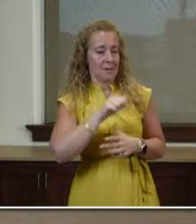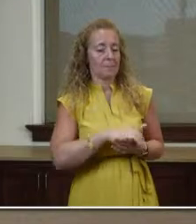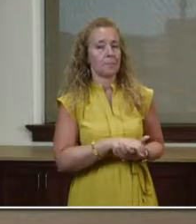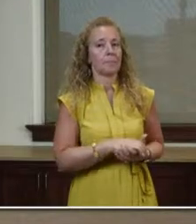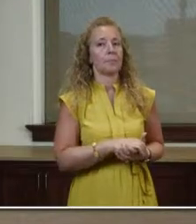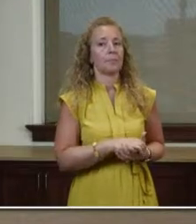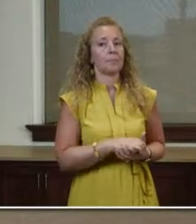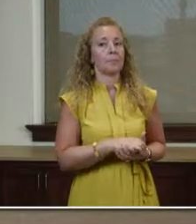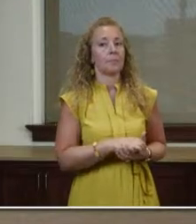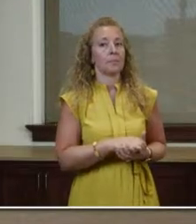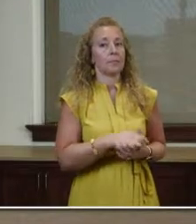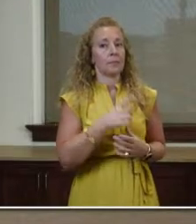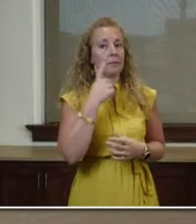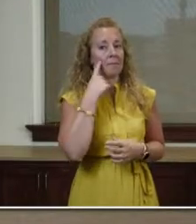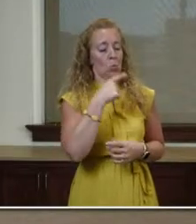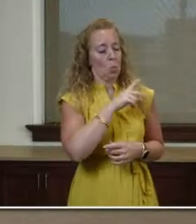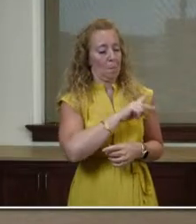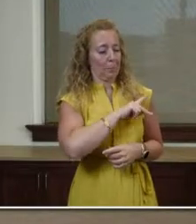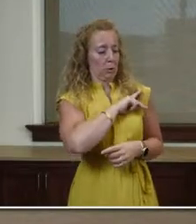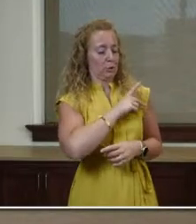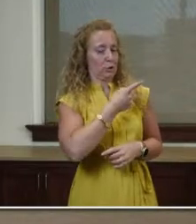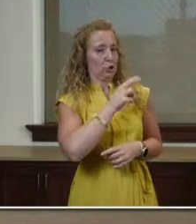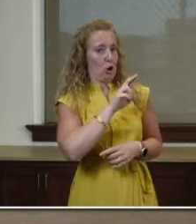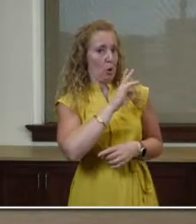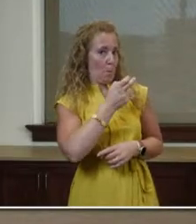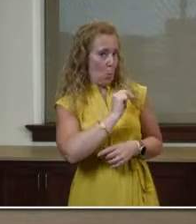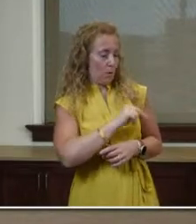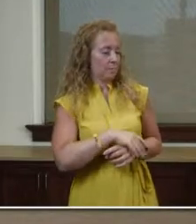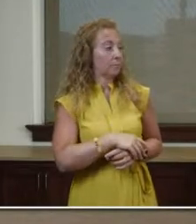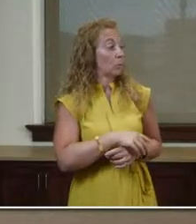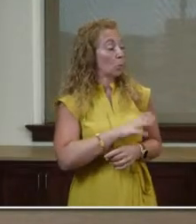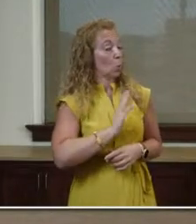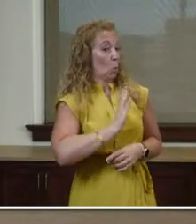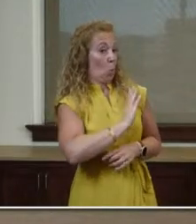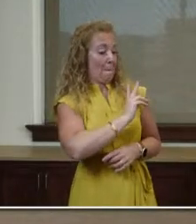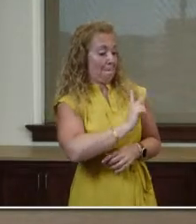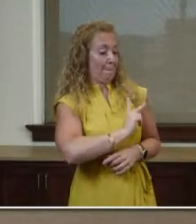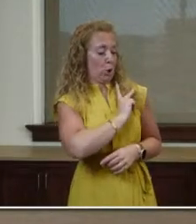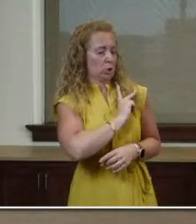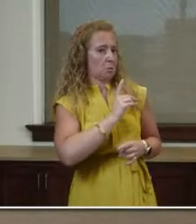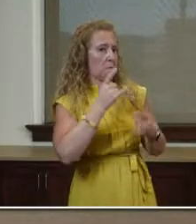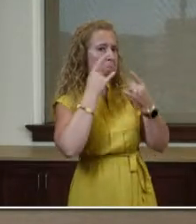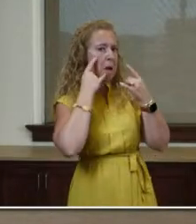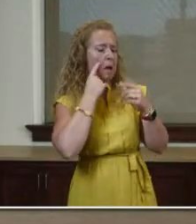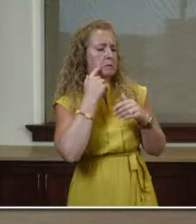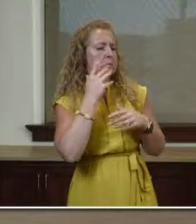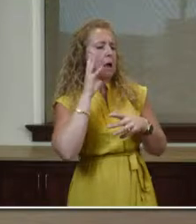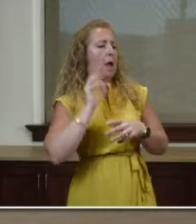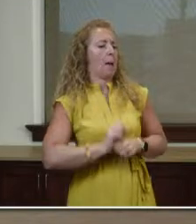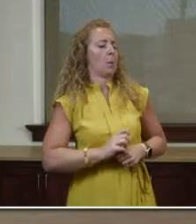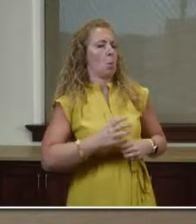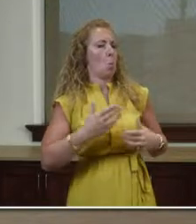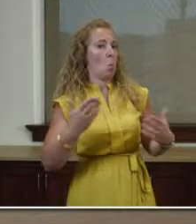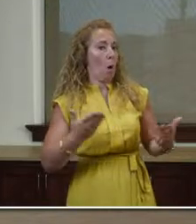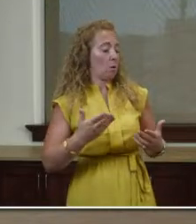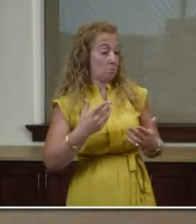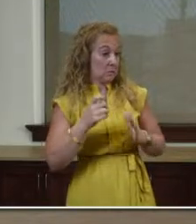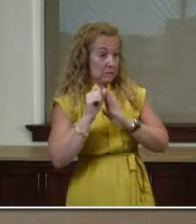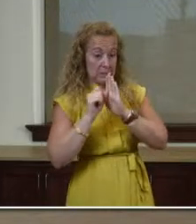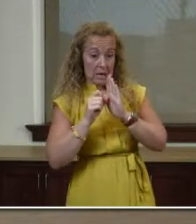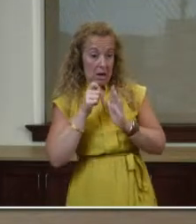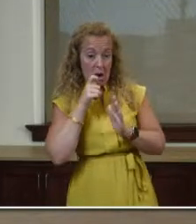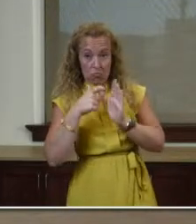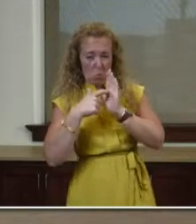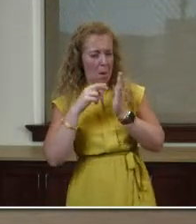is a question for you personally, Dr. Bogan. What are your personal masking habits now that the statewide mandate has lifted? Are